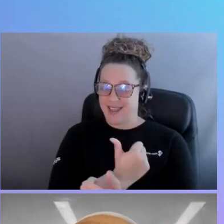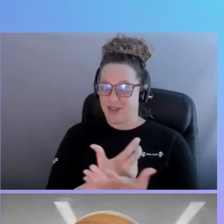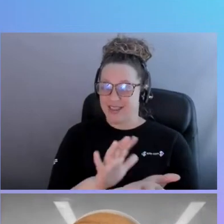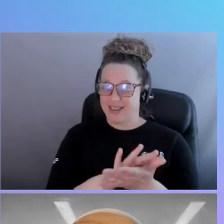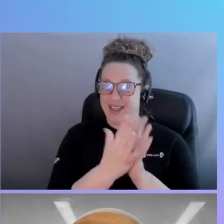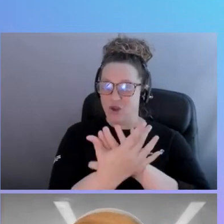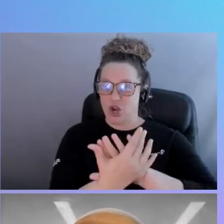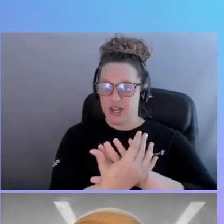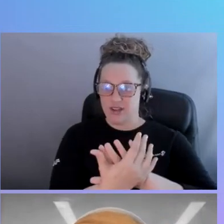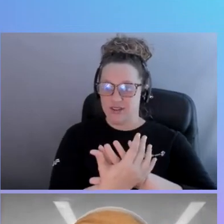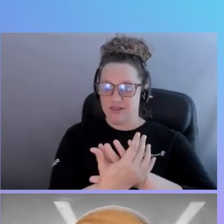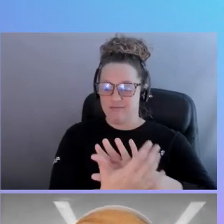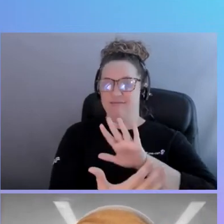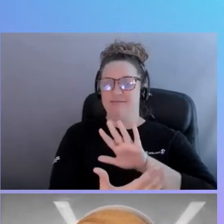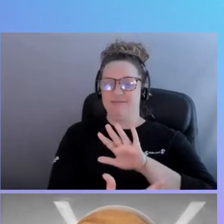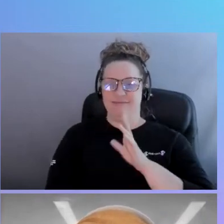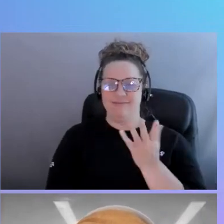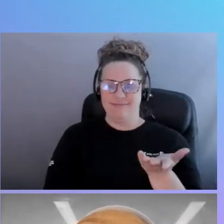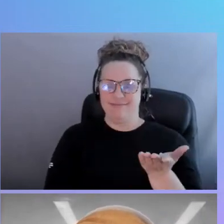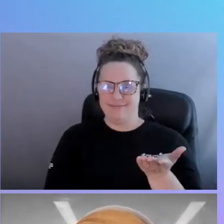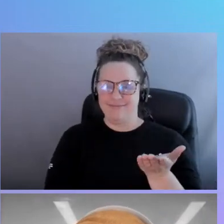inverted.